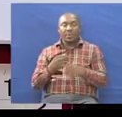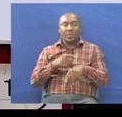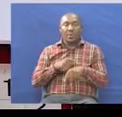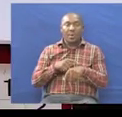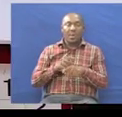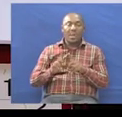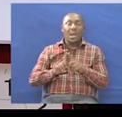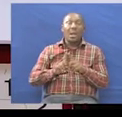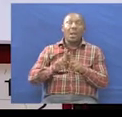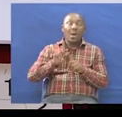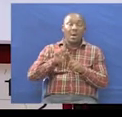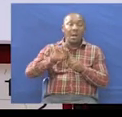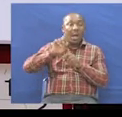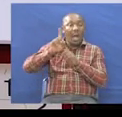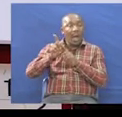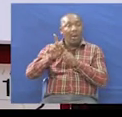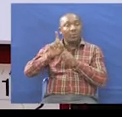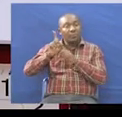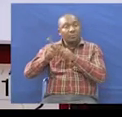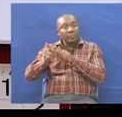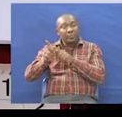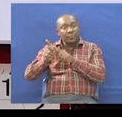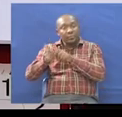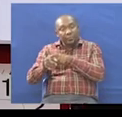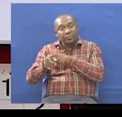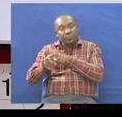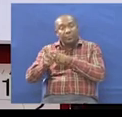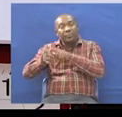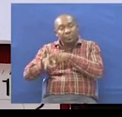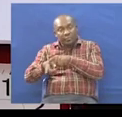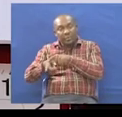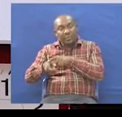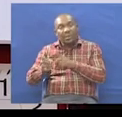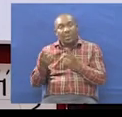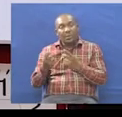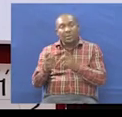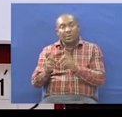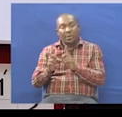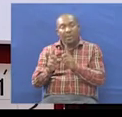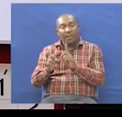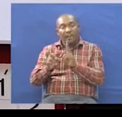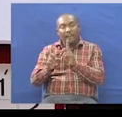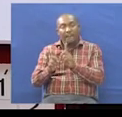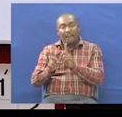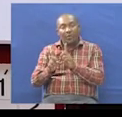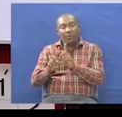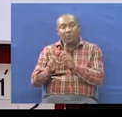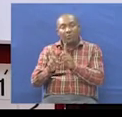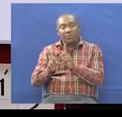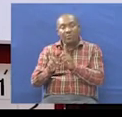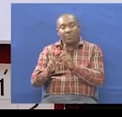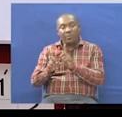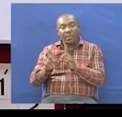long arrow moves, it also moves. When it gets up to number 12 there,